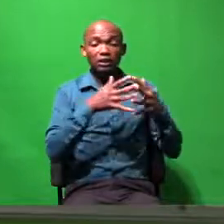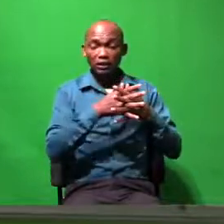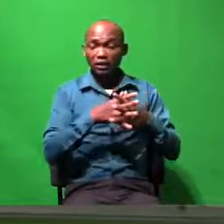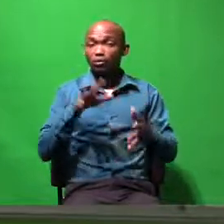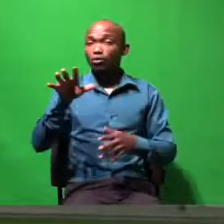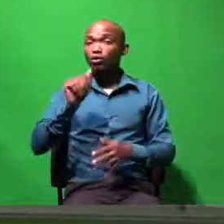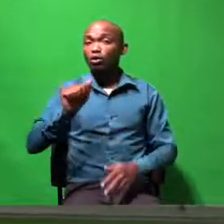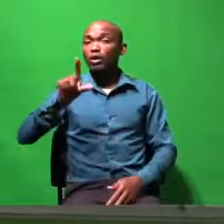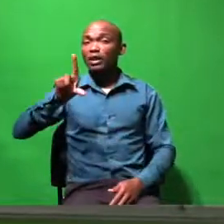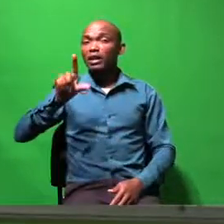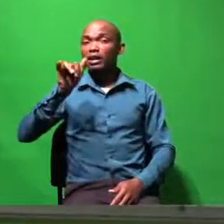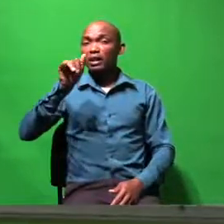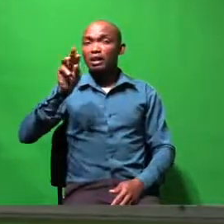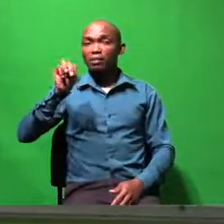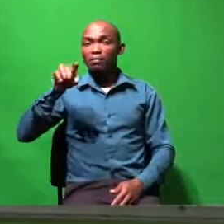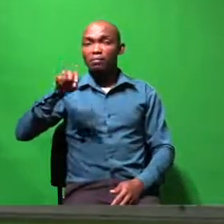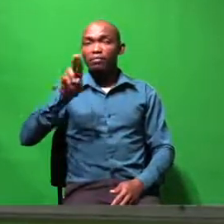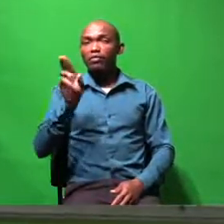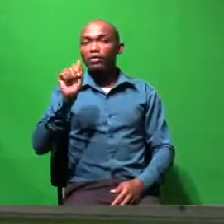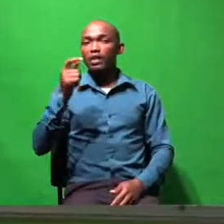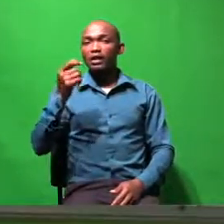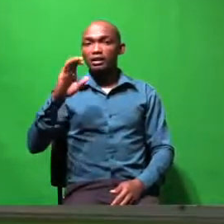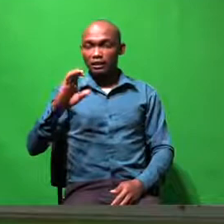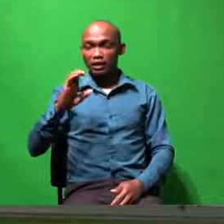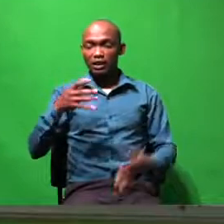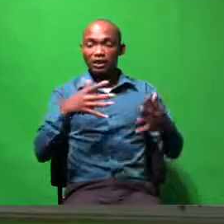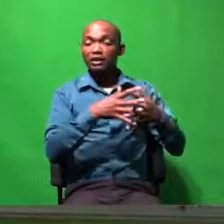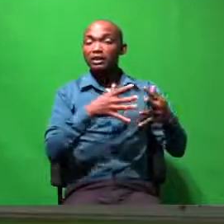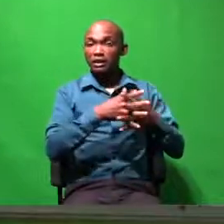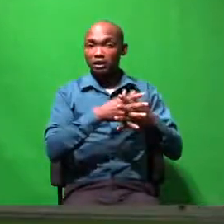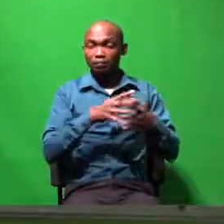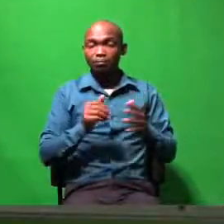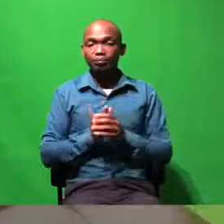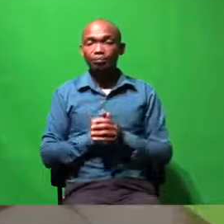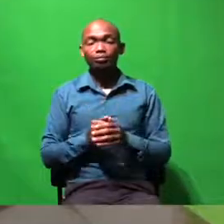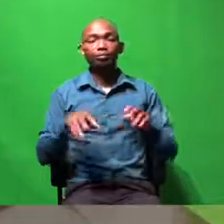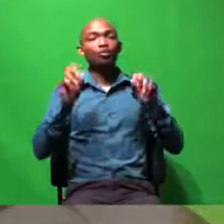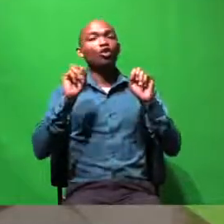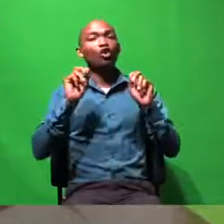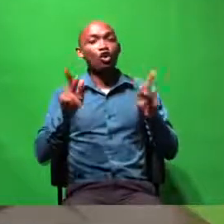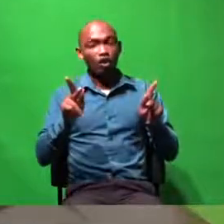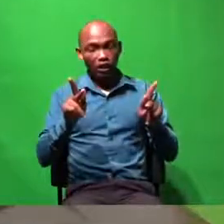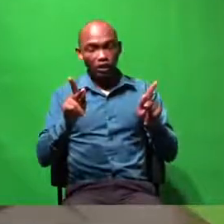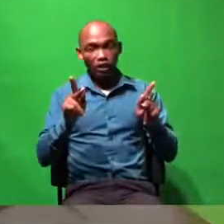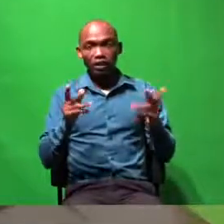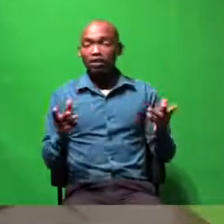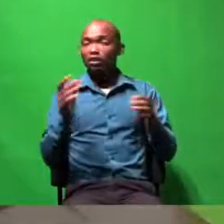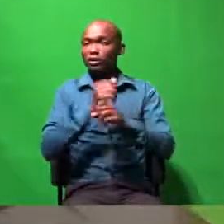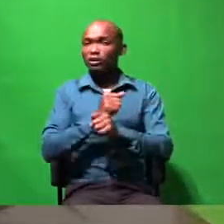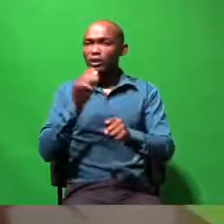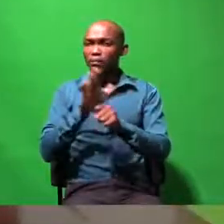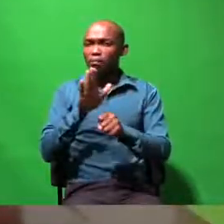call lymphatic system. Good. Okay. In order to gain more knowledge